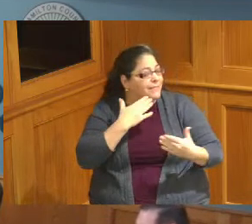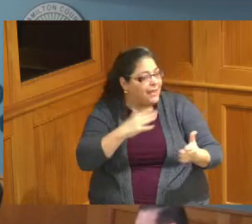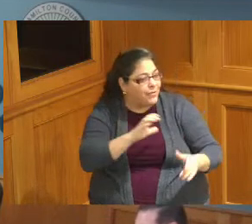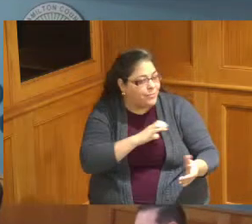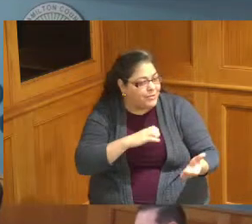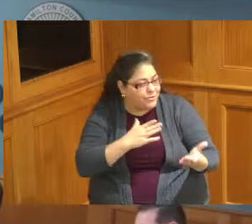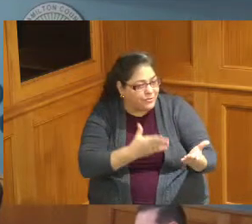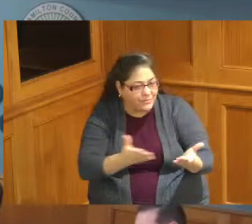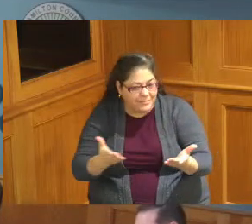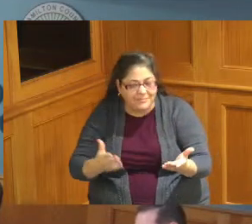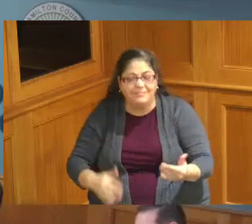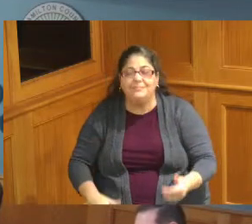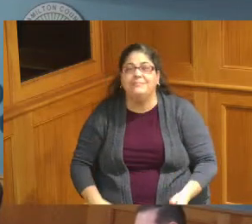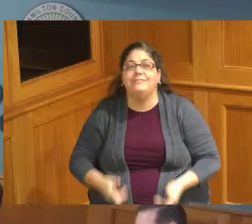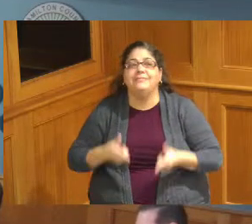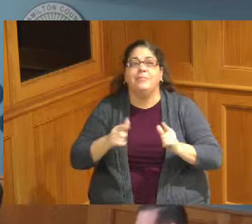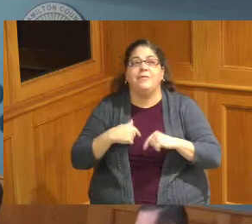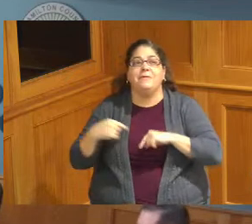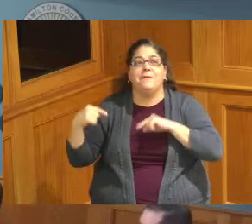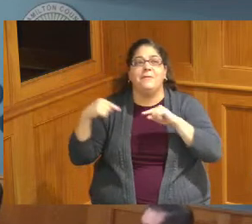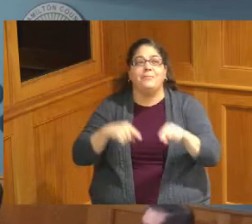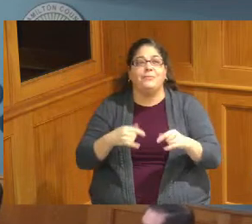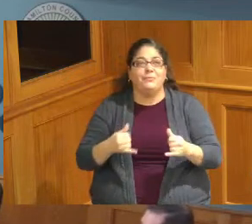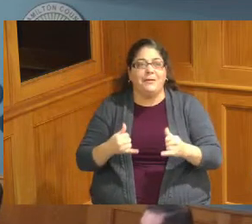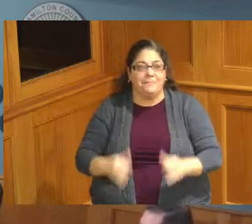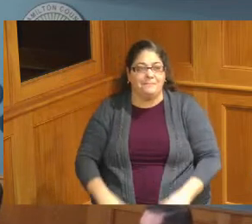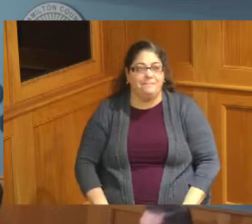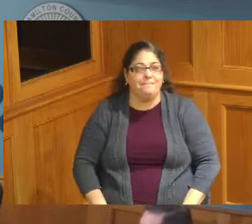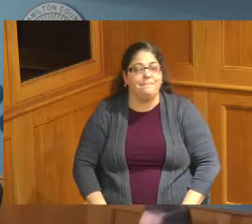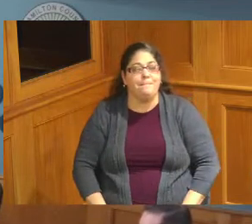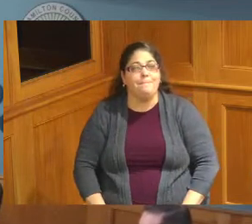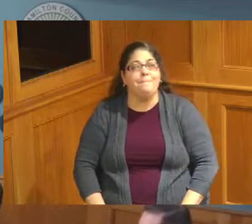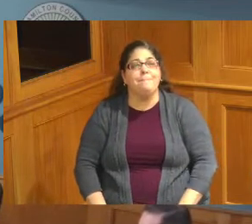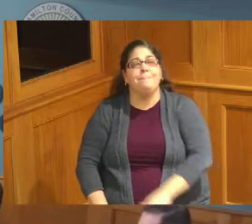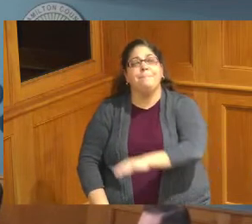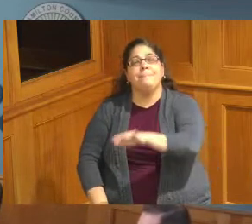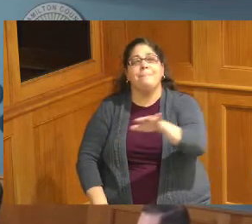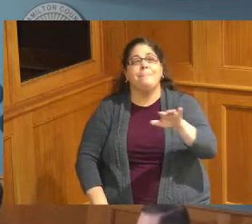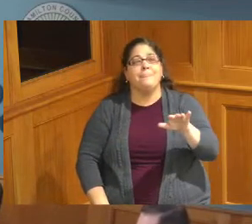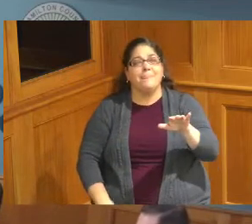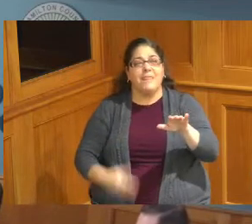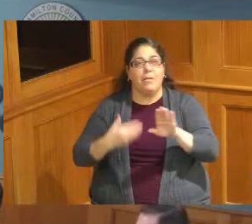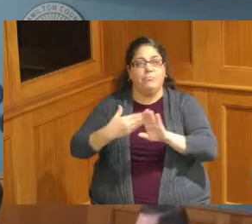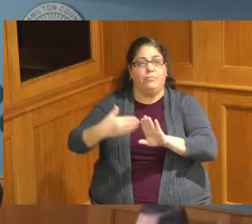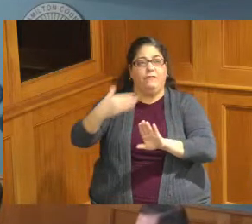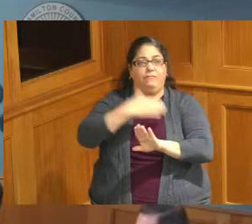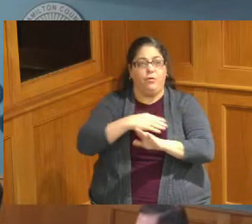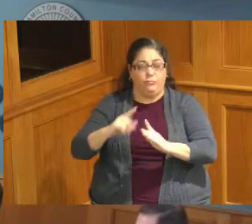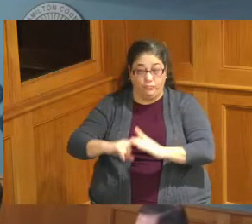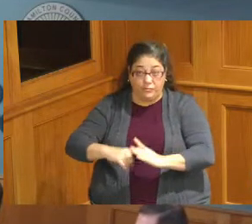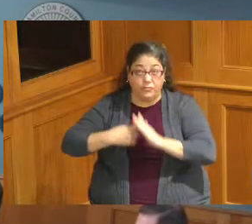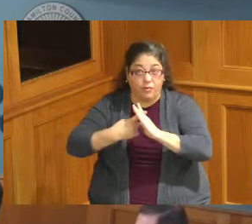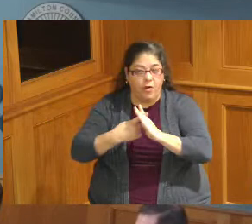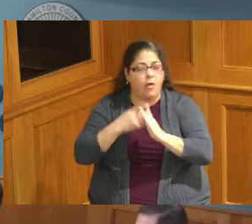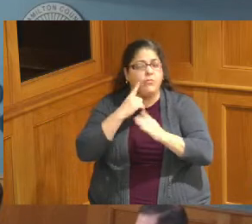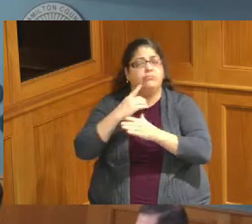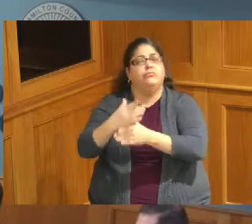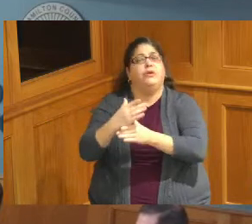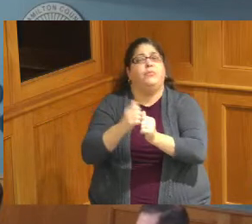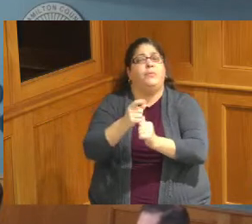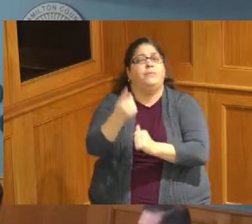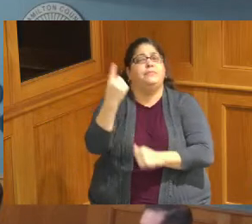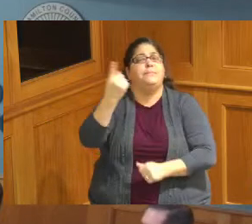commissioners, for having me today. I want to share something with you before I start.